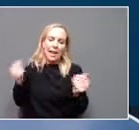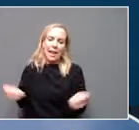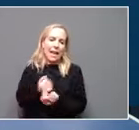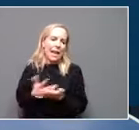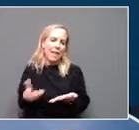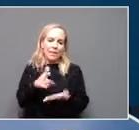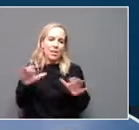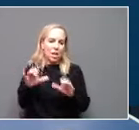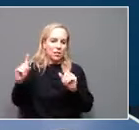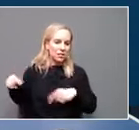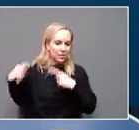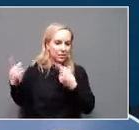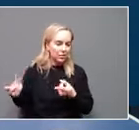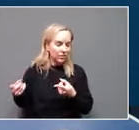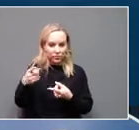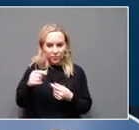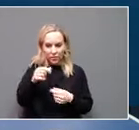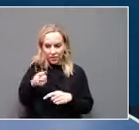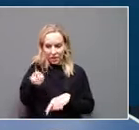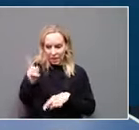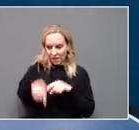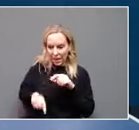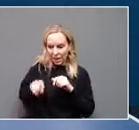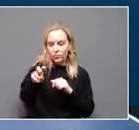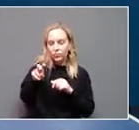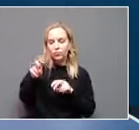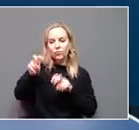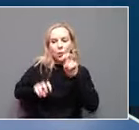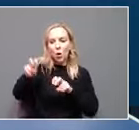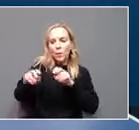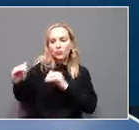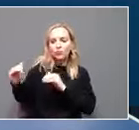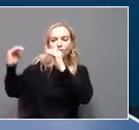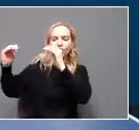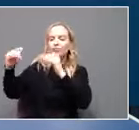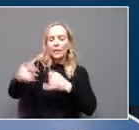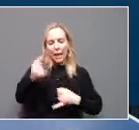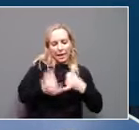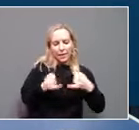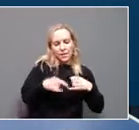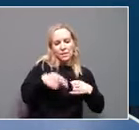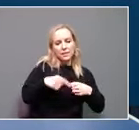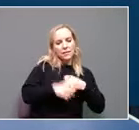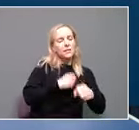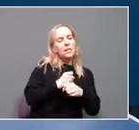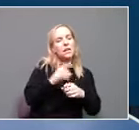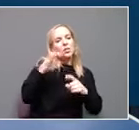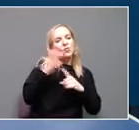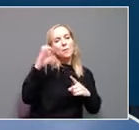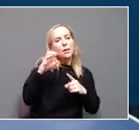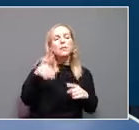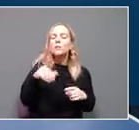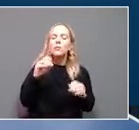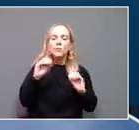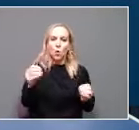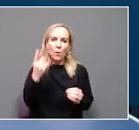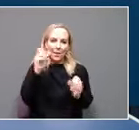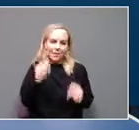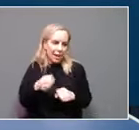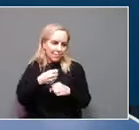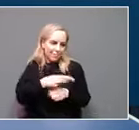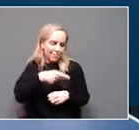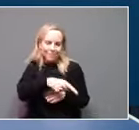and if they aren't eligible to go on to another tournament, they have ended the season as champions, and no one can knock them off. This week,